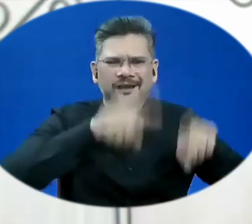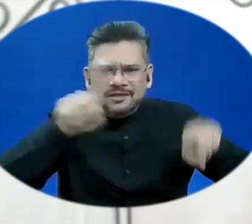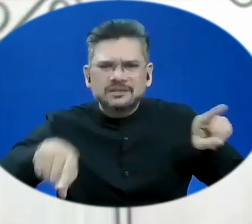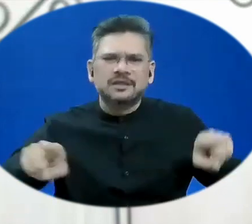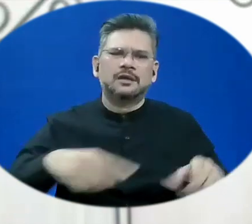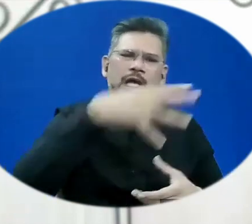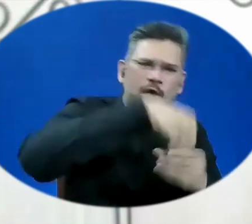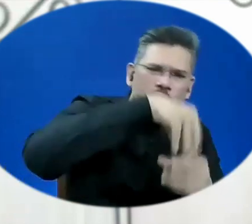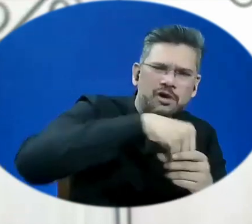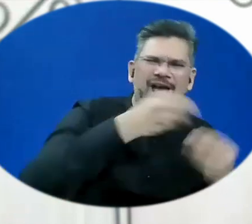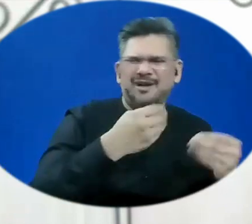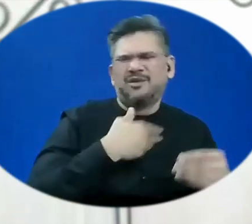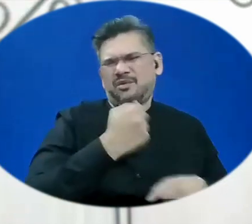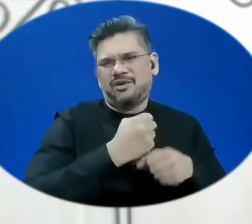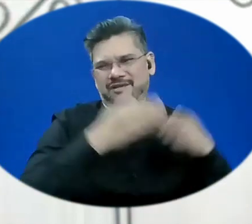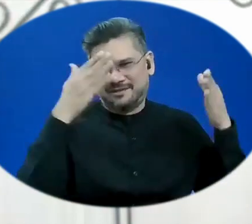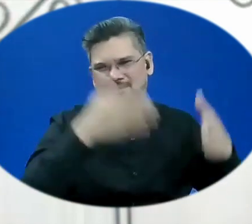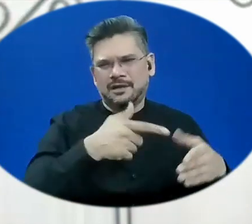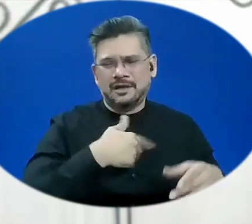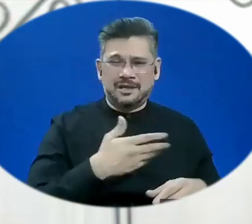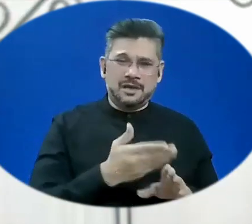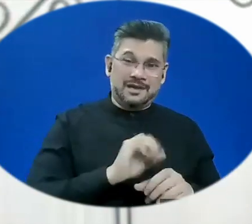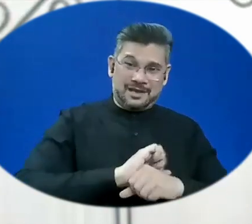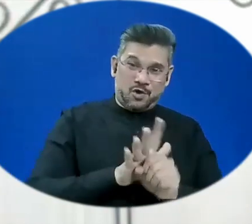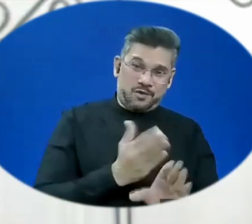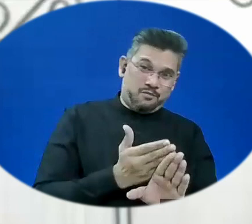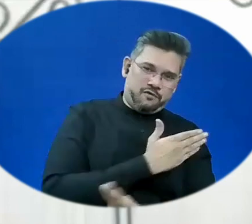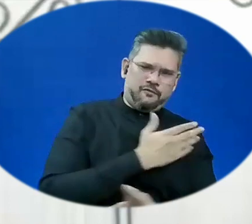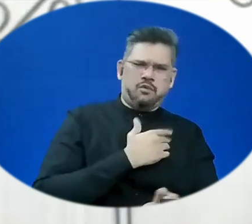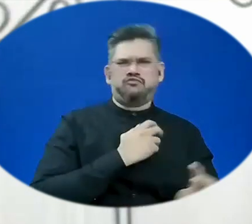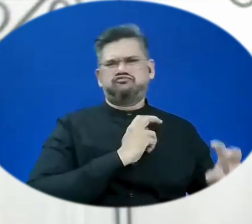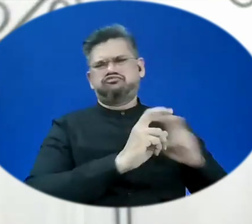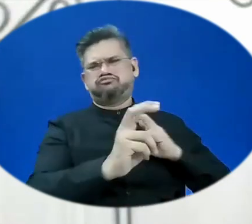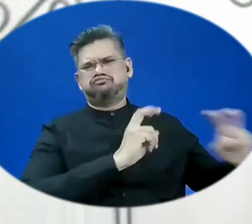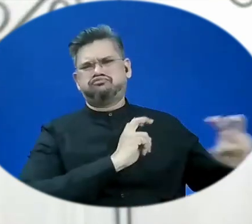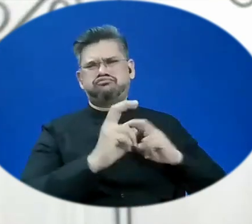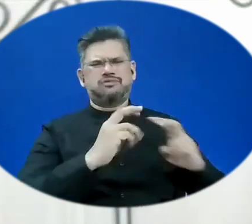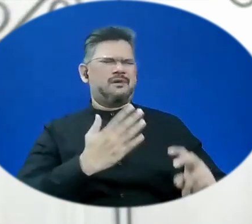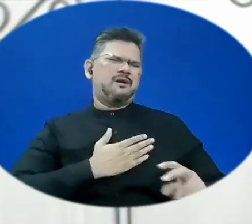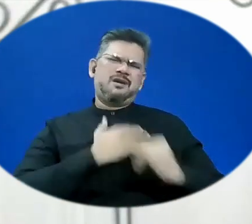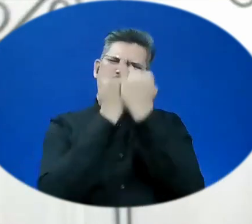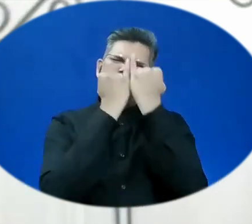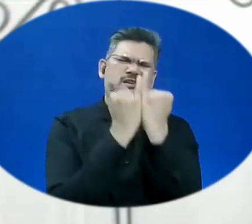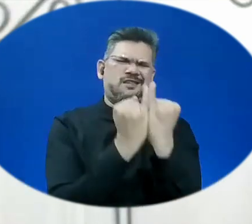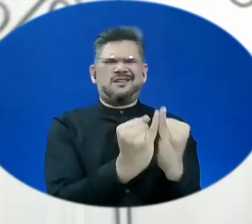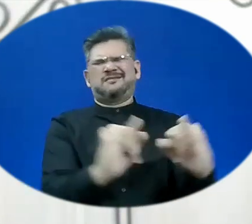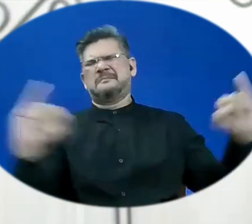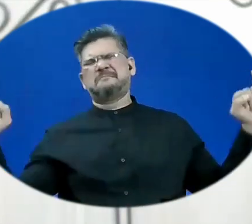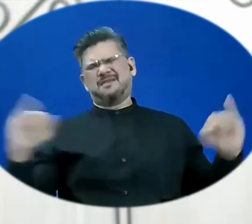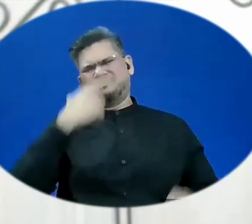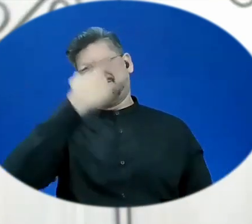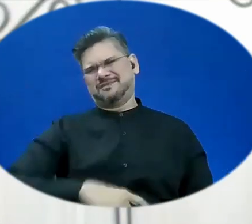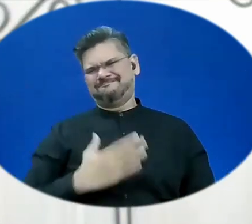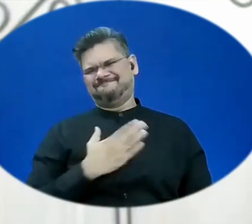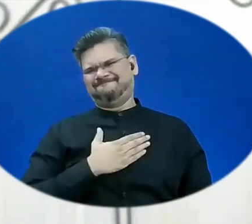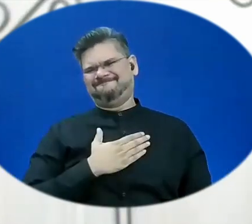traveling prior to COVID, and I was very independent. I was fiercely independent. And so this is our relationship